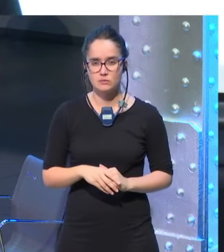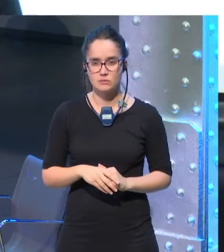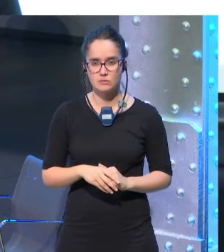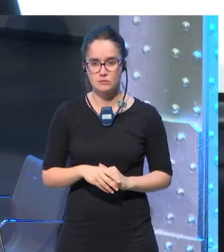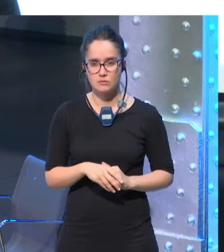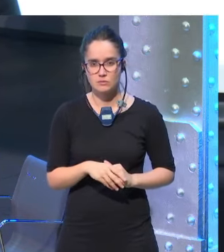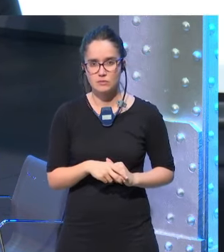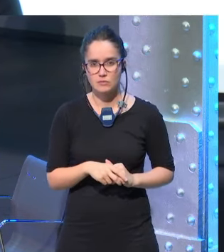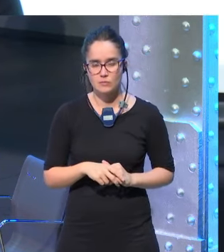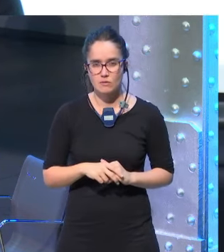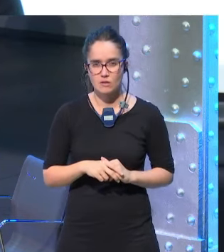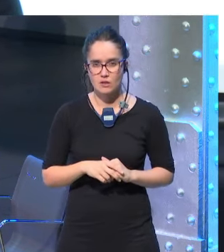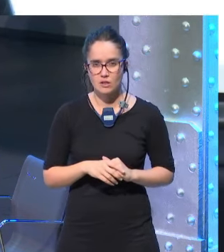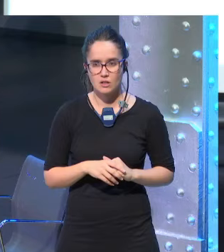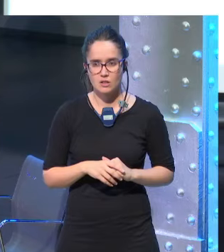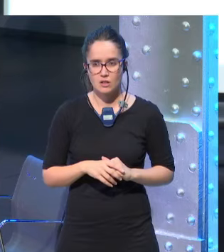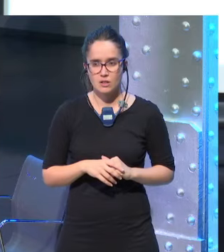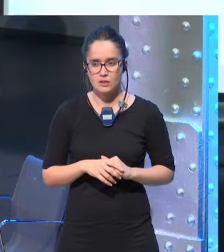It's not advancing anymore.